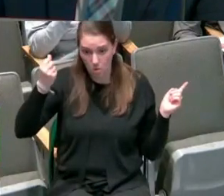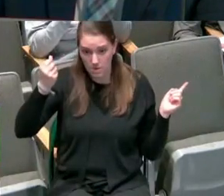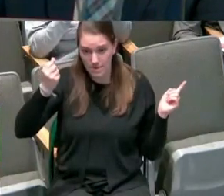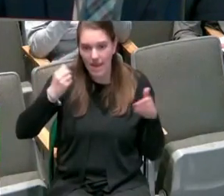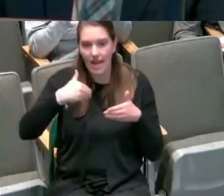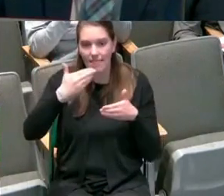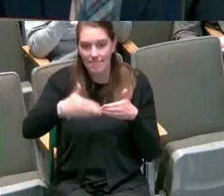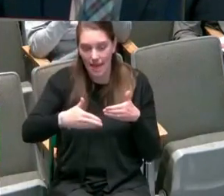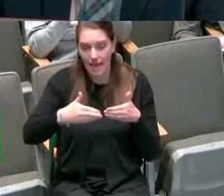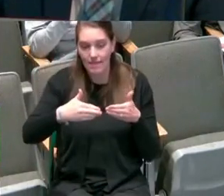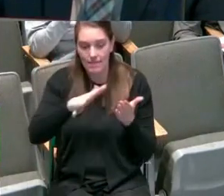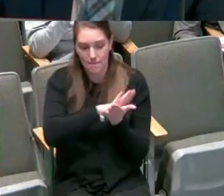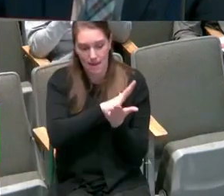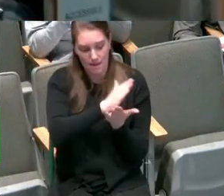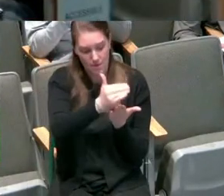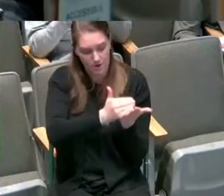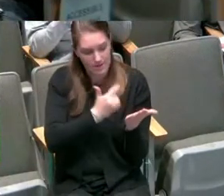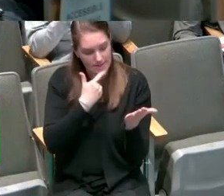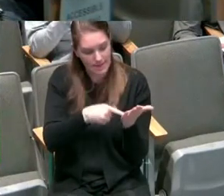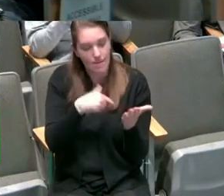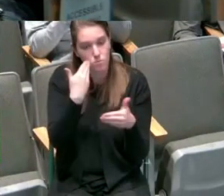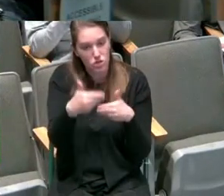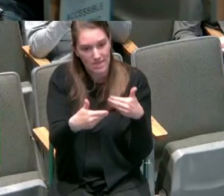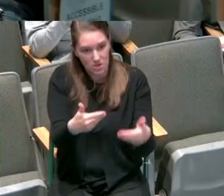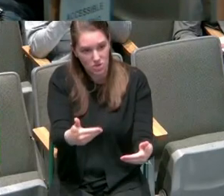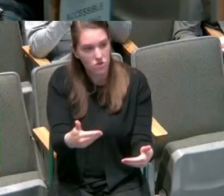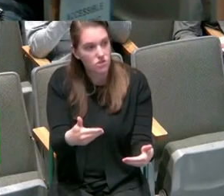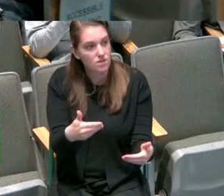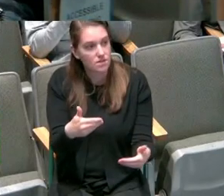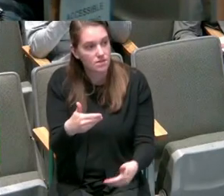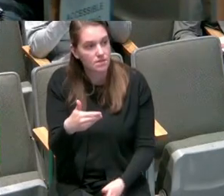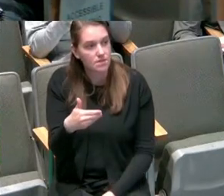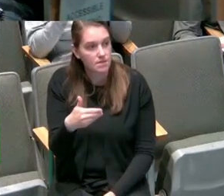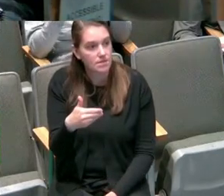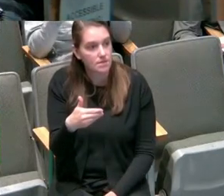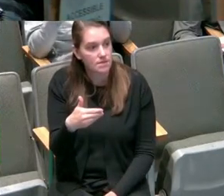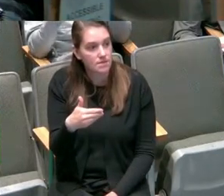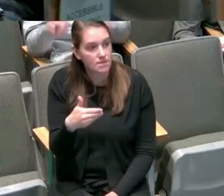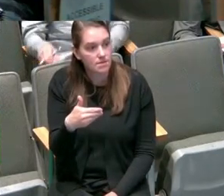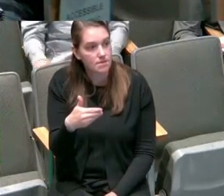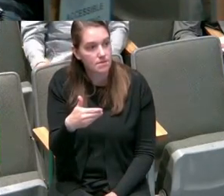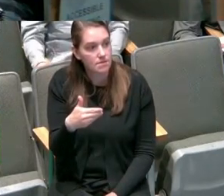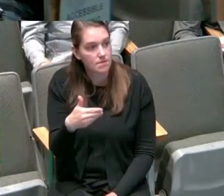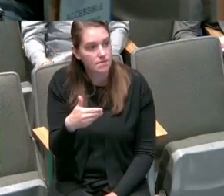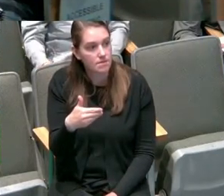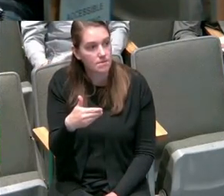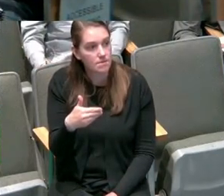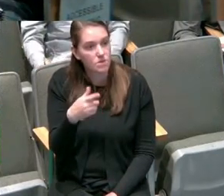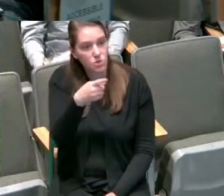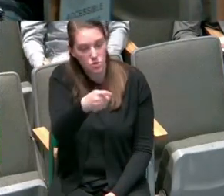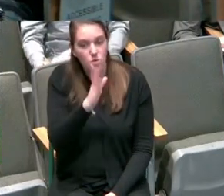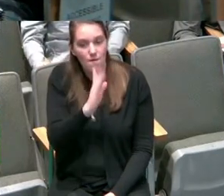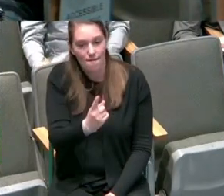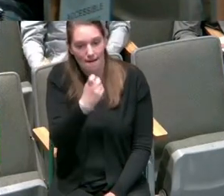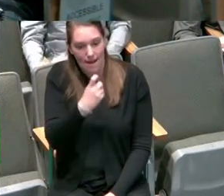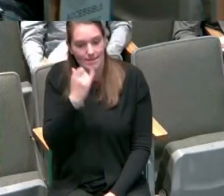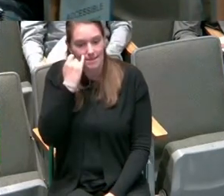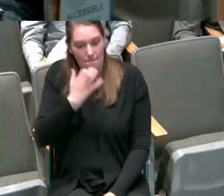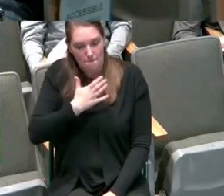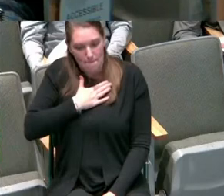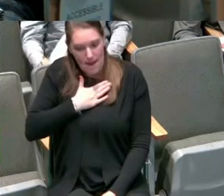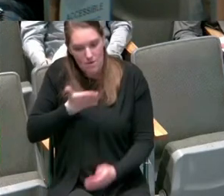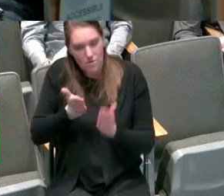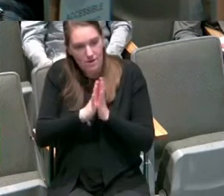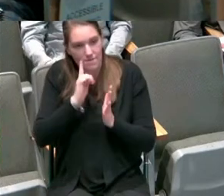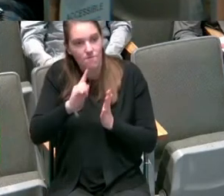and then it says on the handout the procedures that you will inquire whether my request is